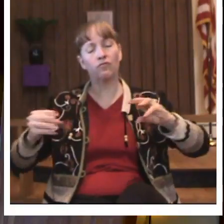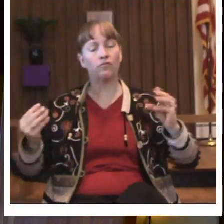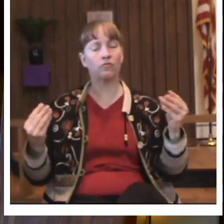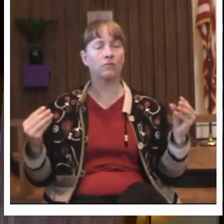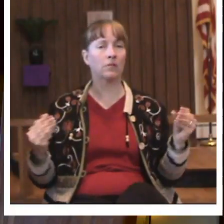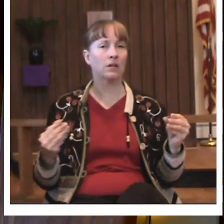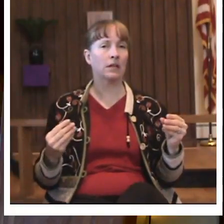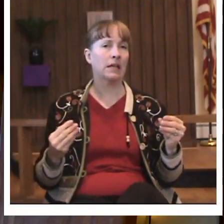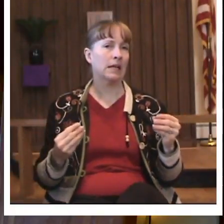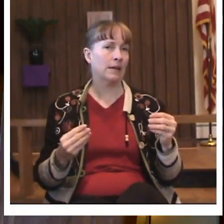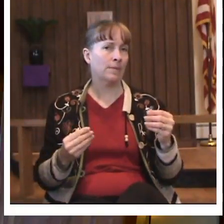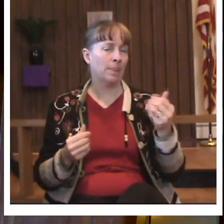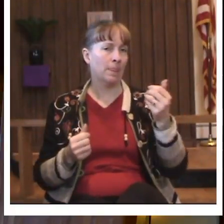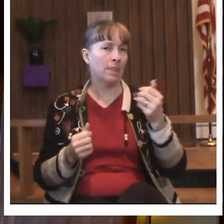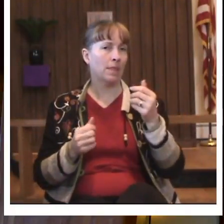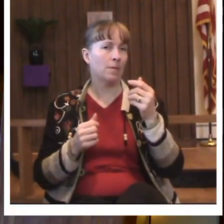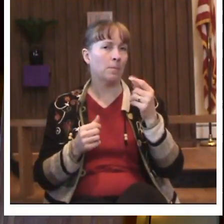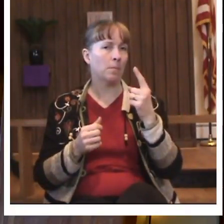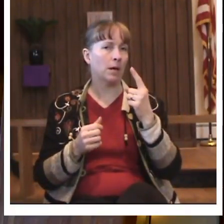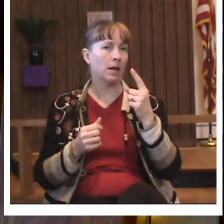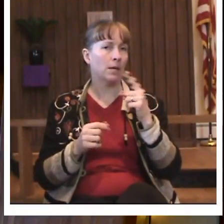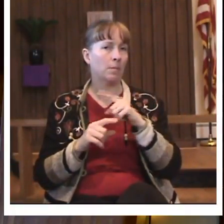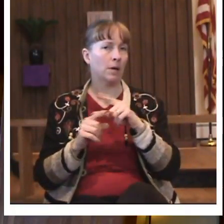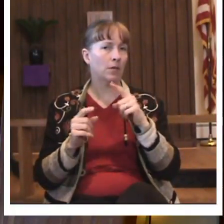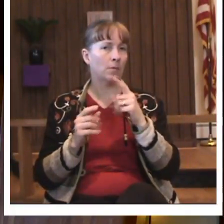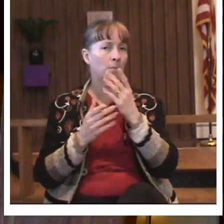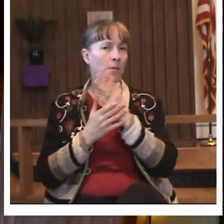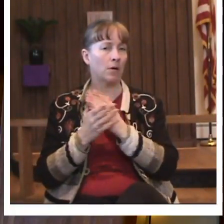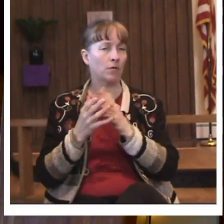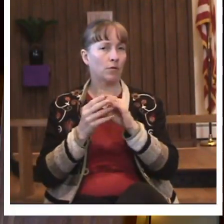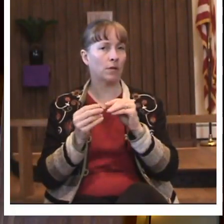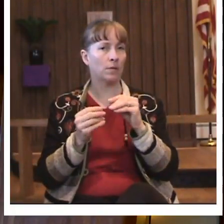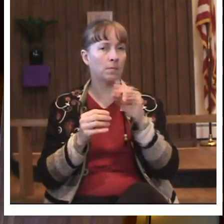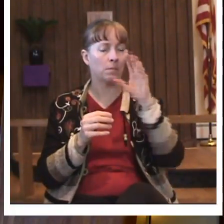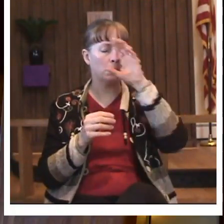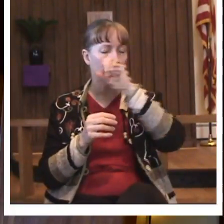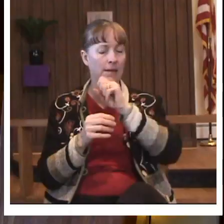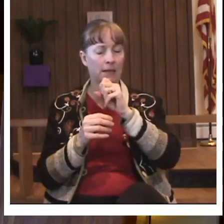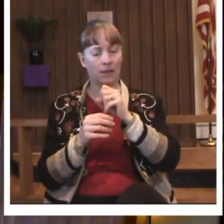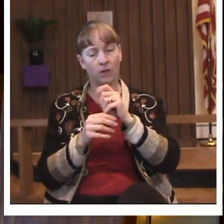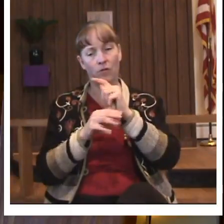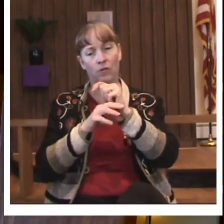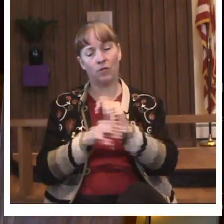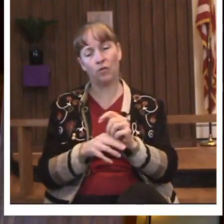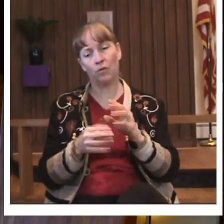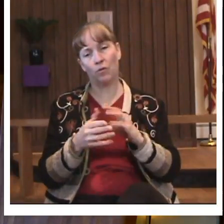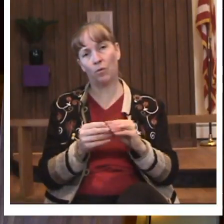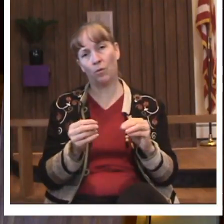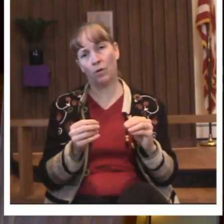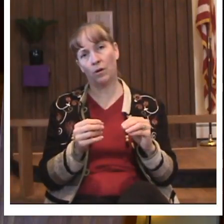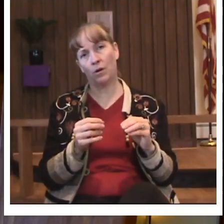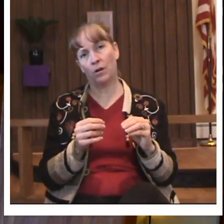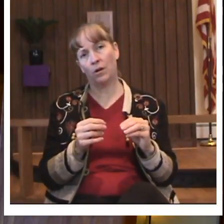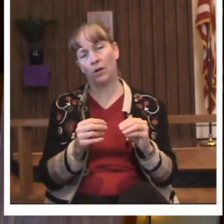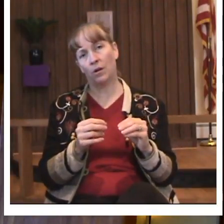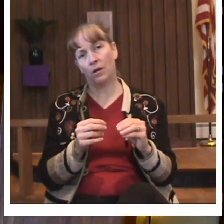The piece of the story that's usually missing in the traditional telling, which emphasizes our